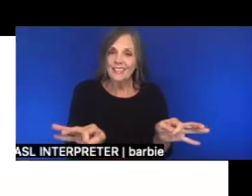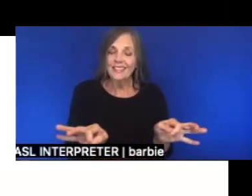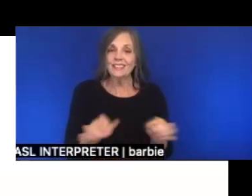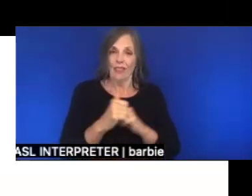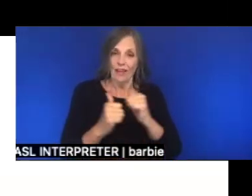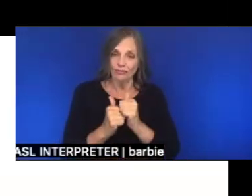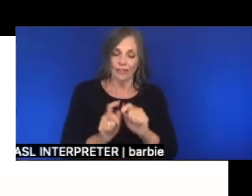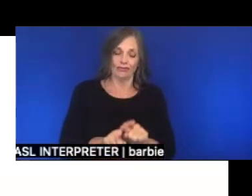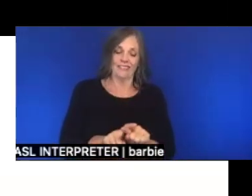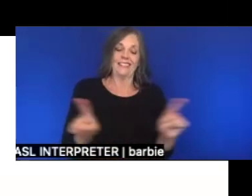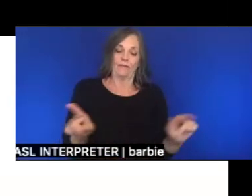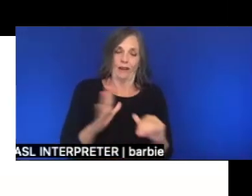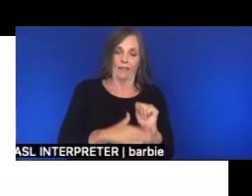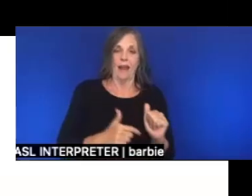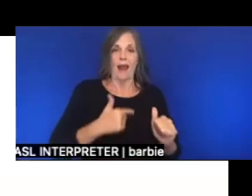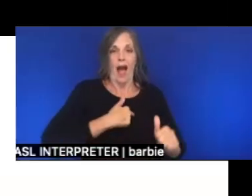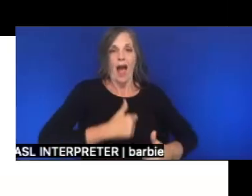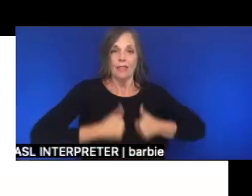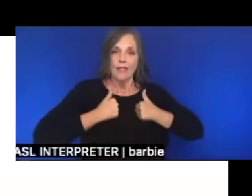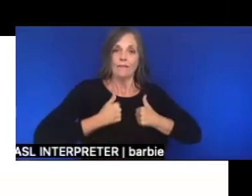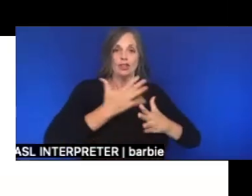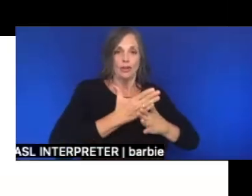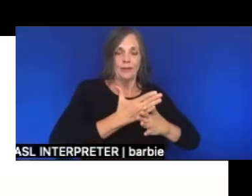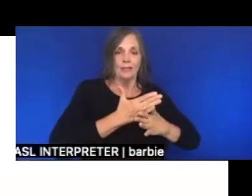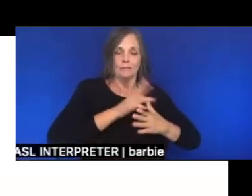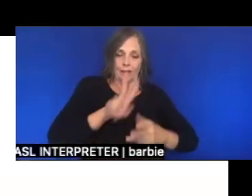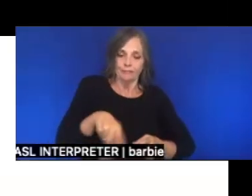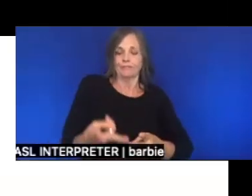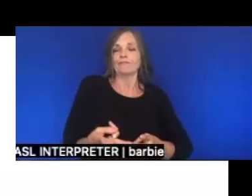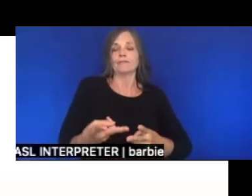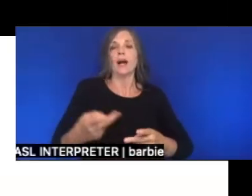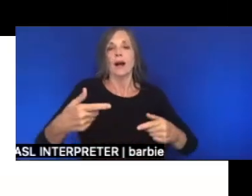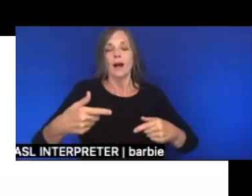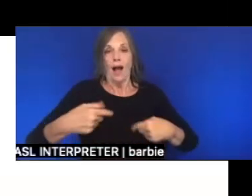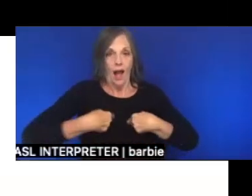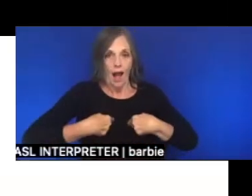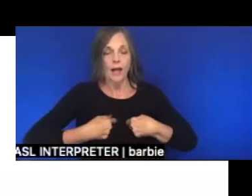from German language to sign German language.